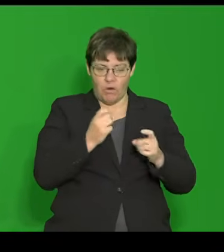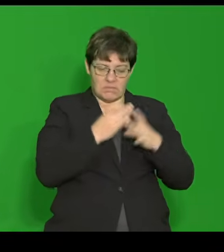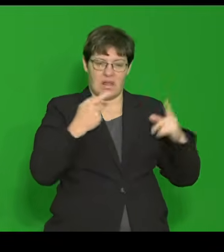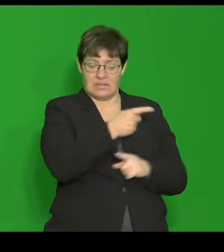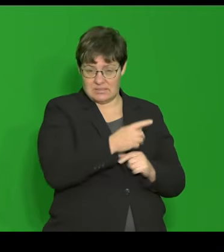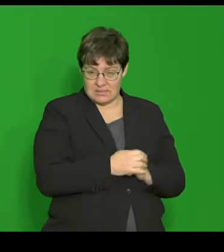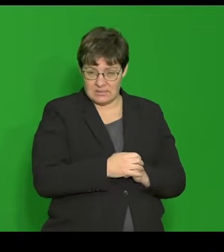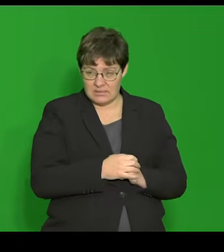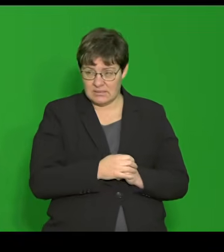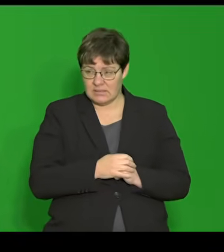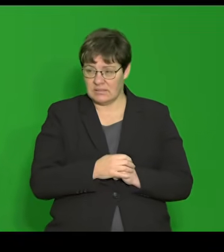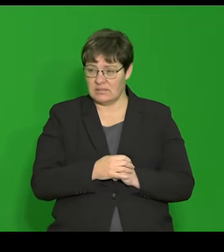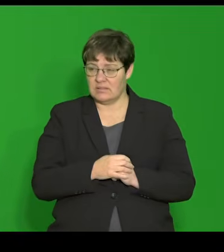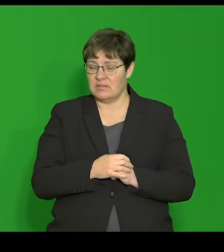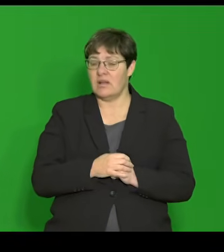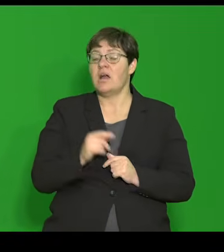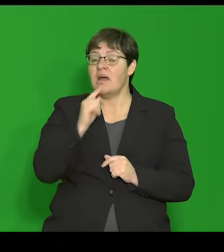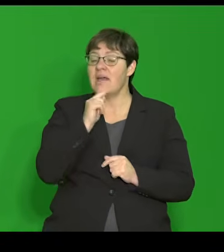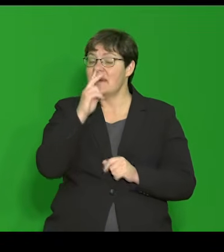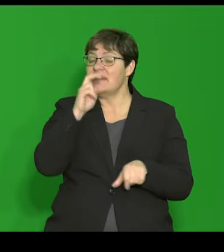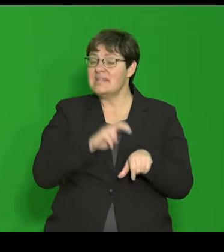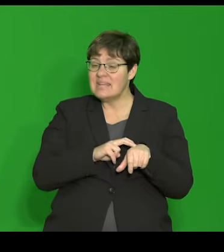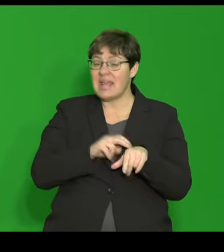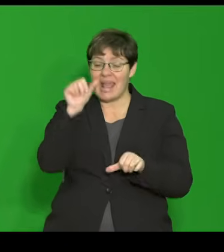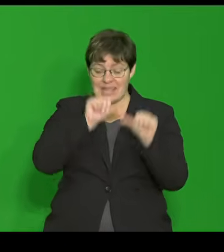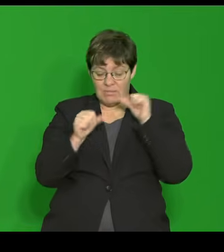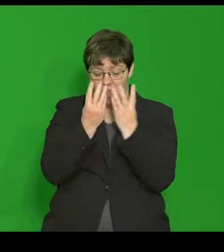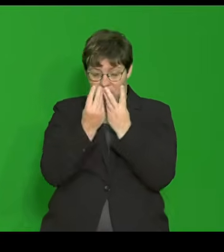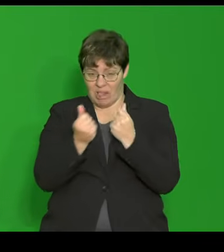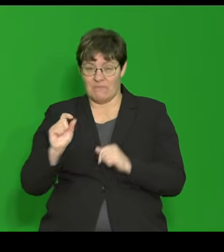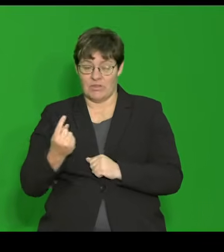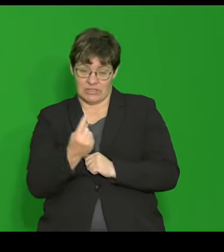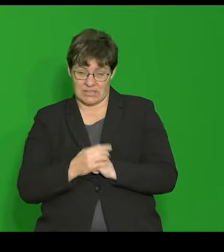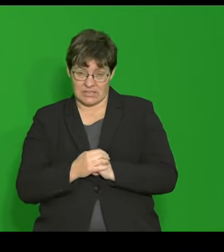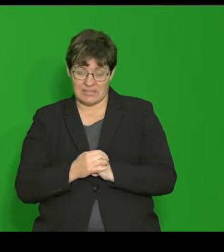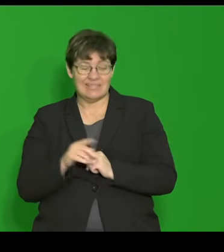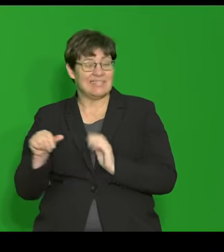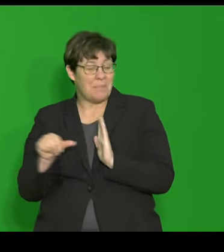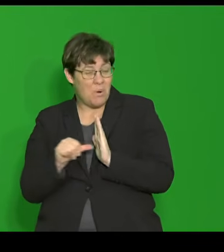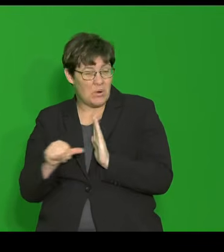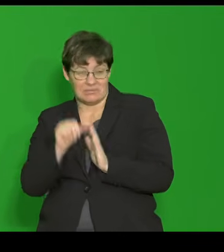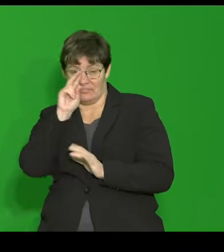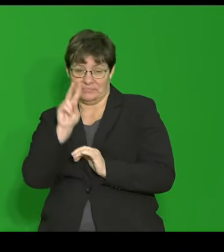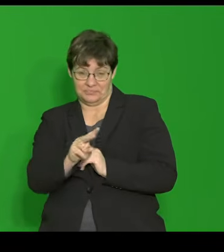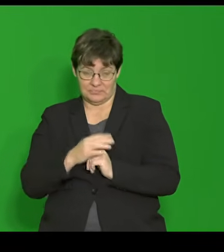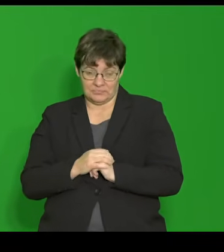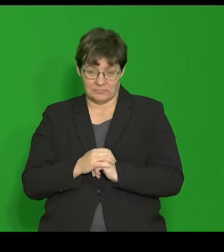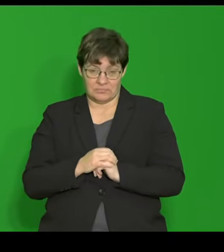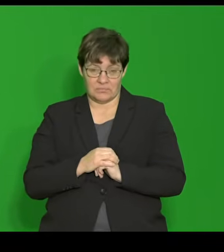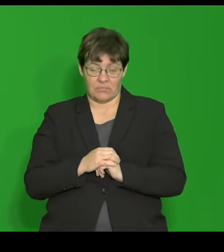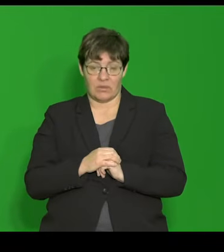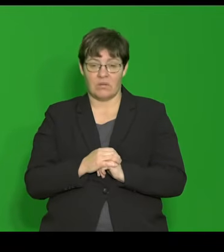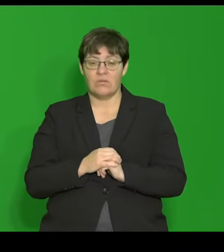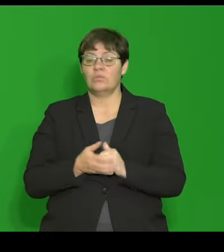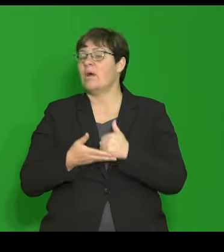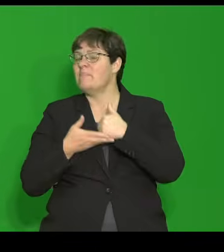canal, and hence it needs to be chemically digested, and that's essentially the important part that we're looking at. To assist all